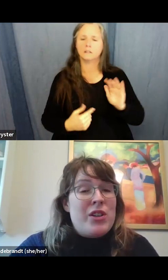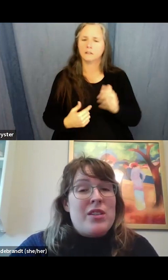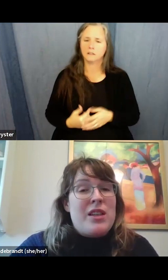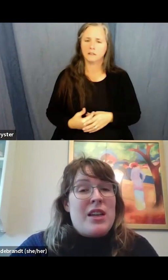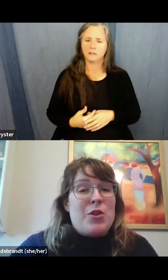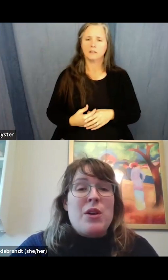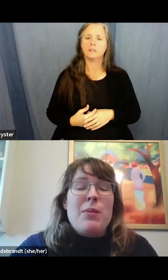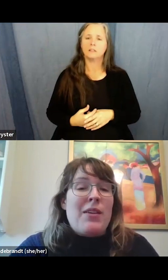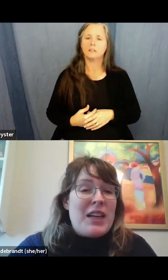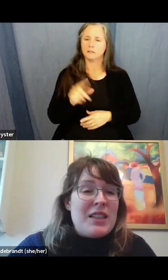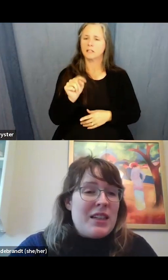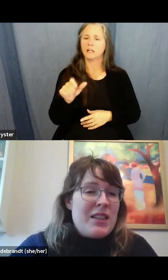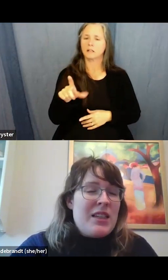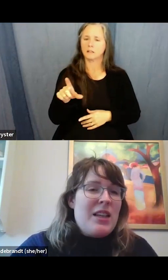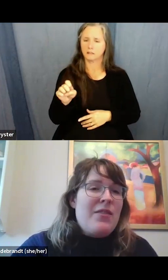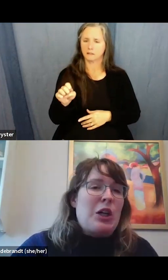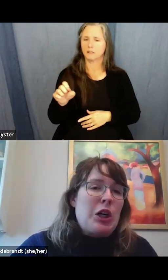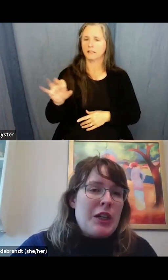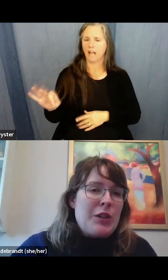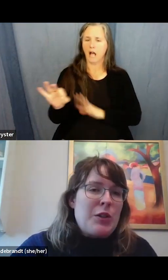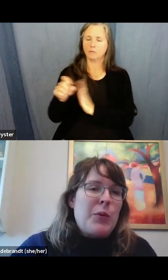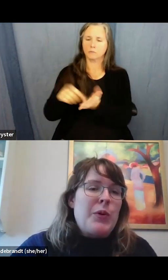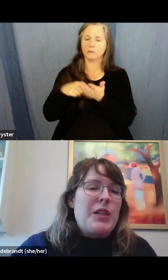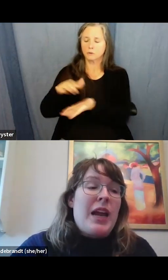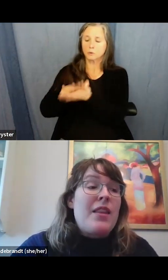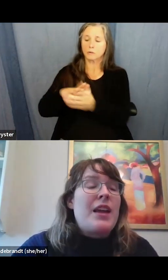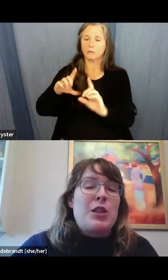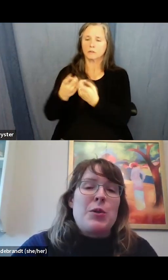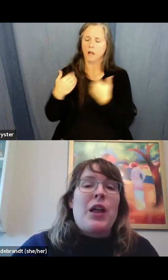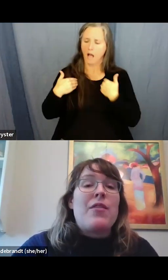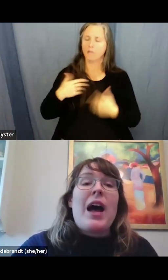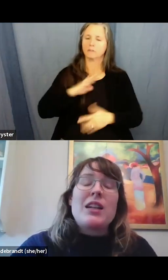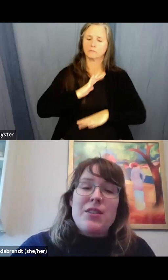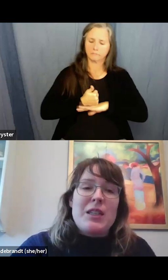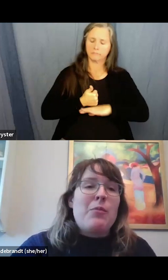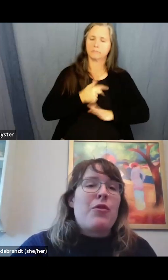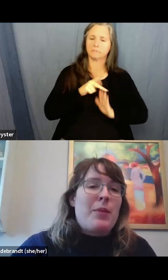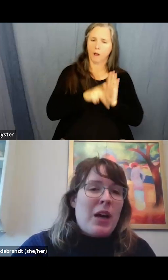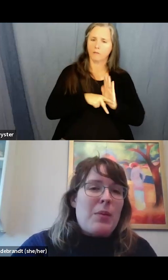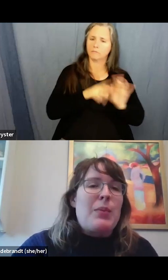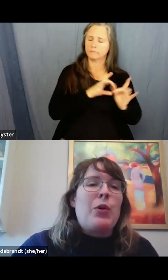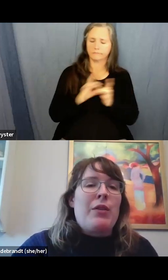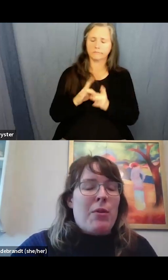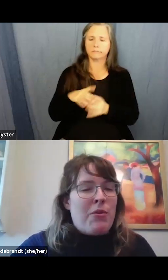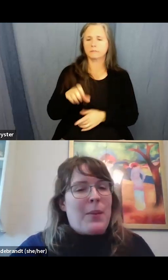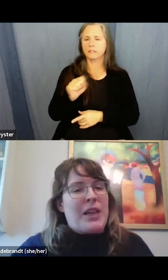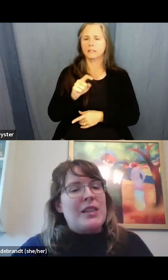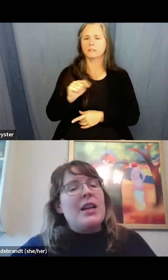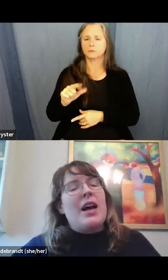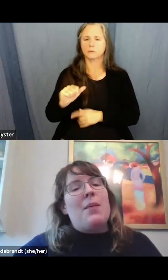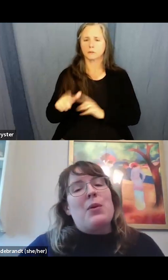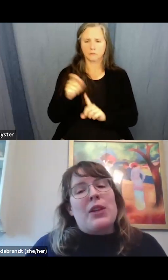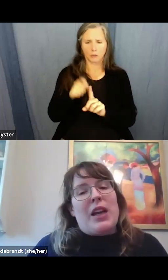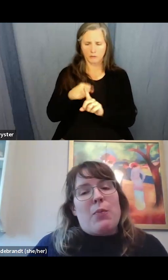really just the extreme amount of incidences that have occurred in schools, and thanks to a lot of activism from young people and from